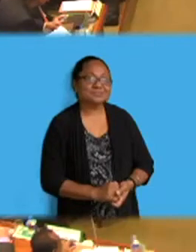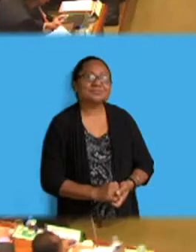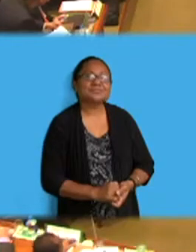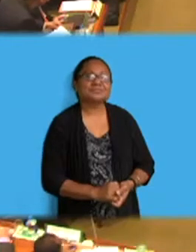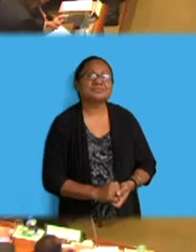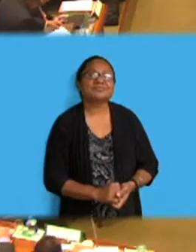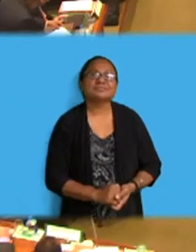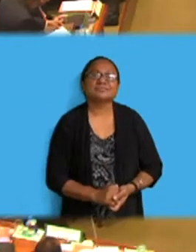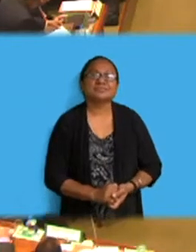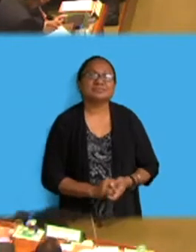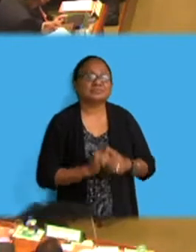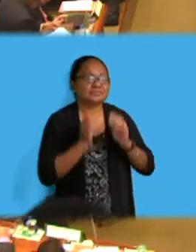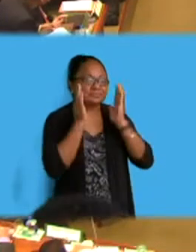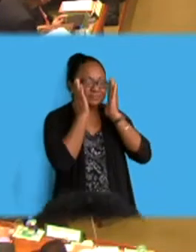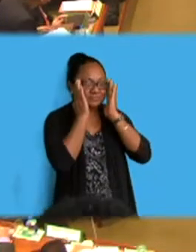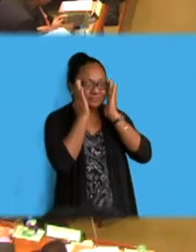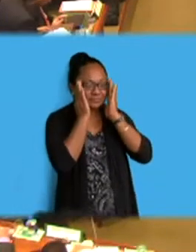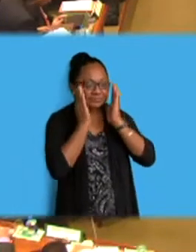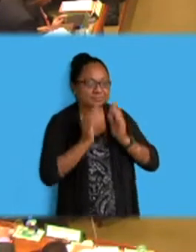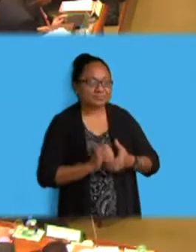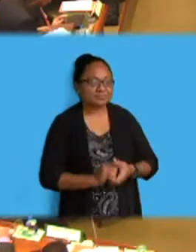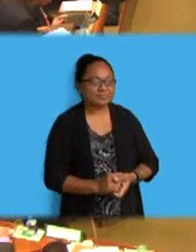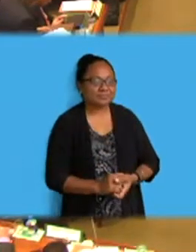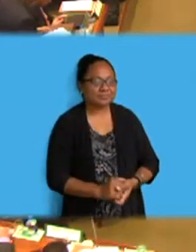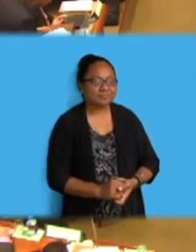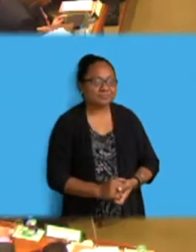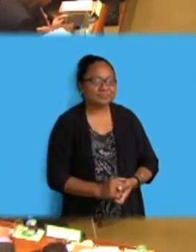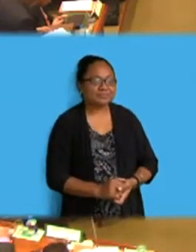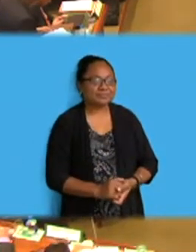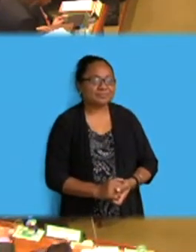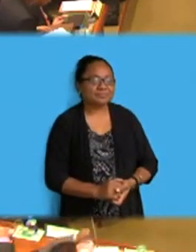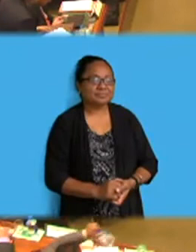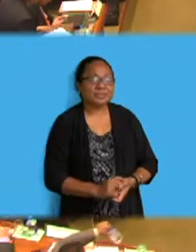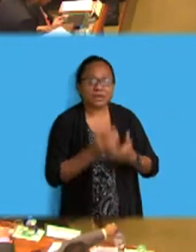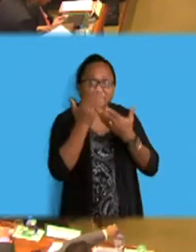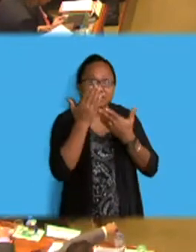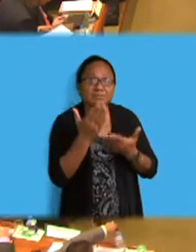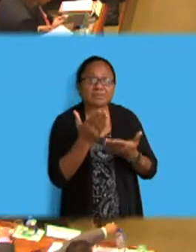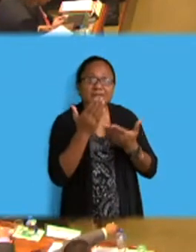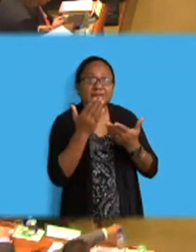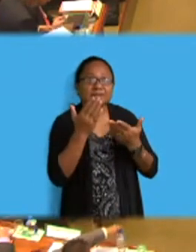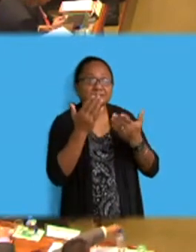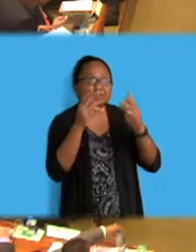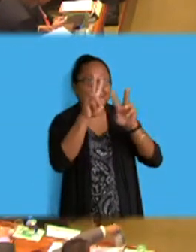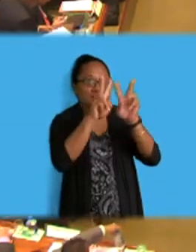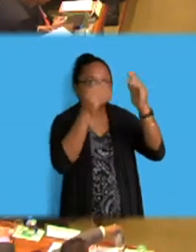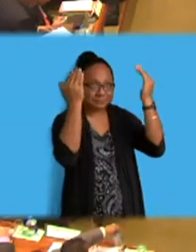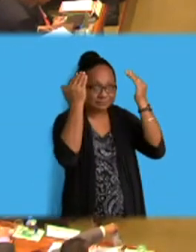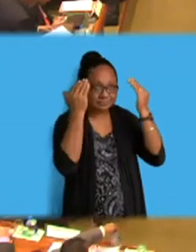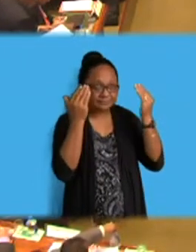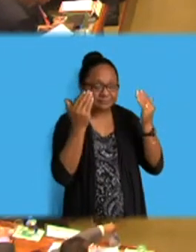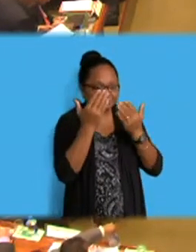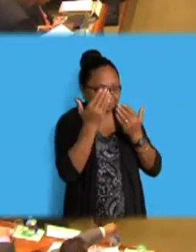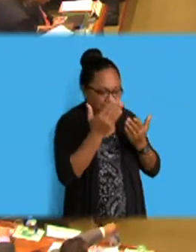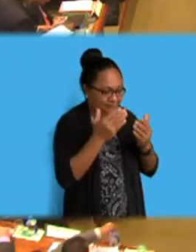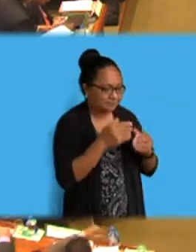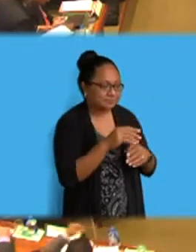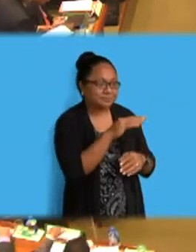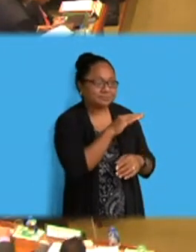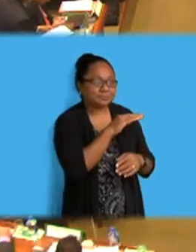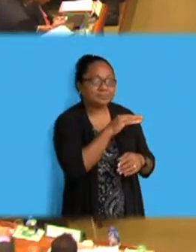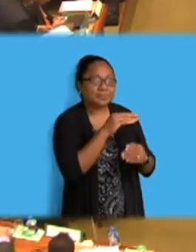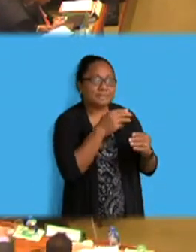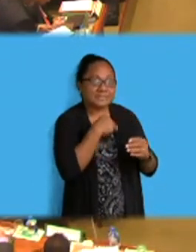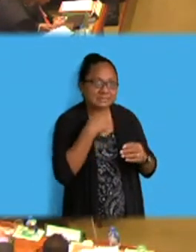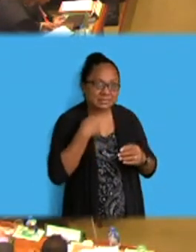Honourable Deputy Speaker, Honourable Acting Prime Minister, Honourable Leader of Opposition, Honourable Members of Parliament,